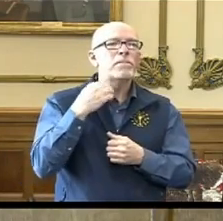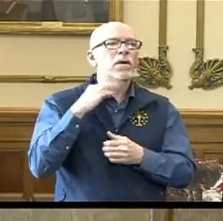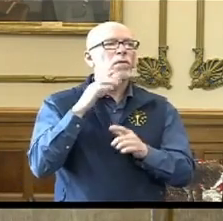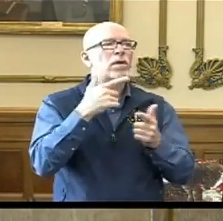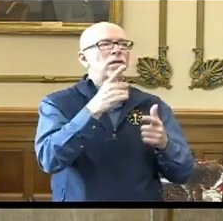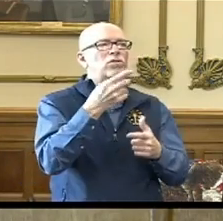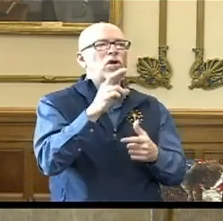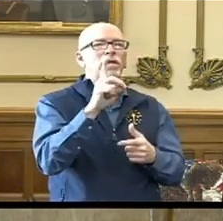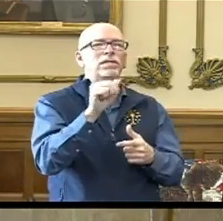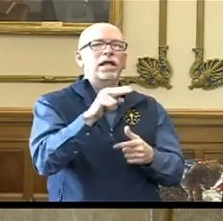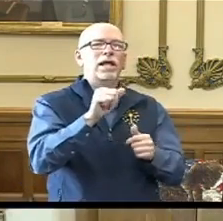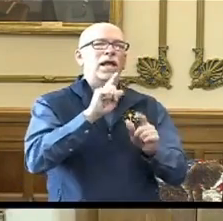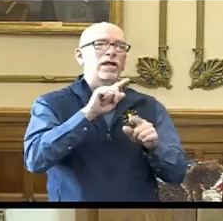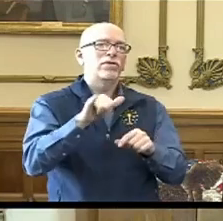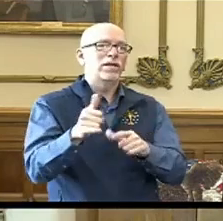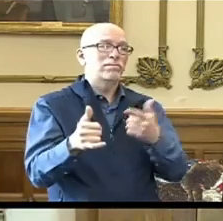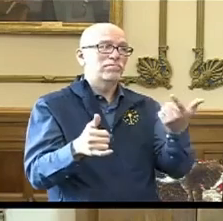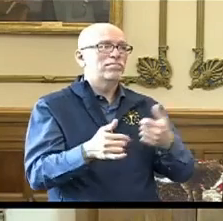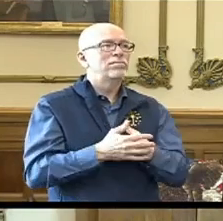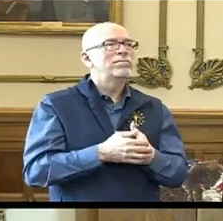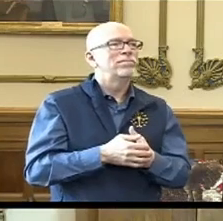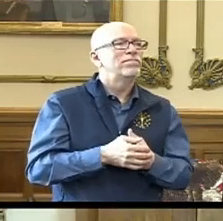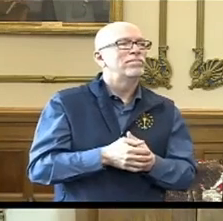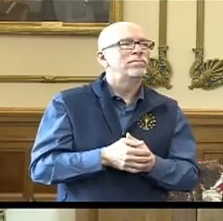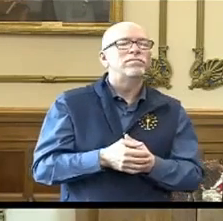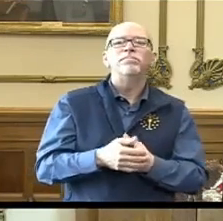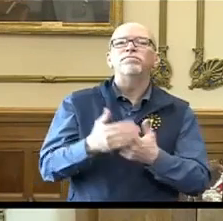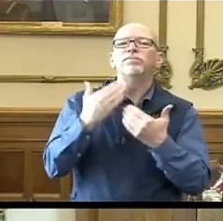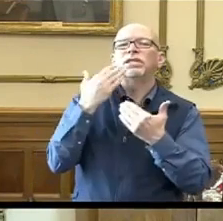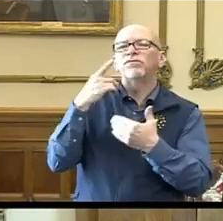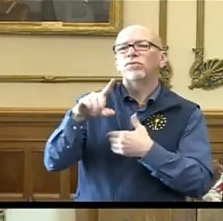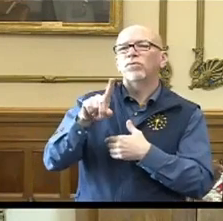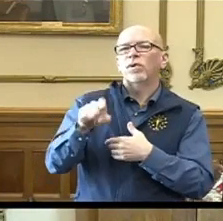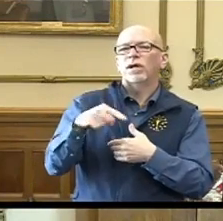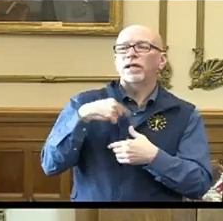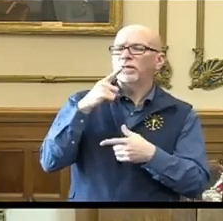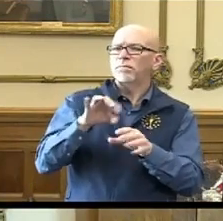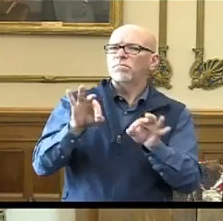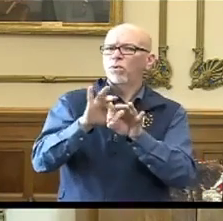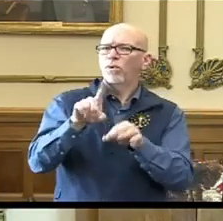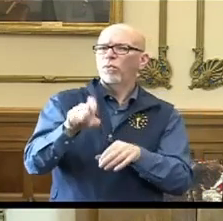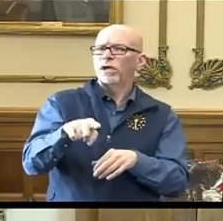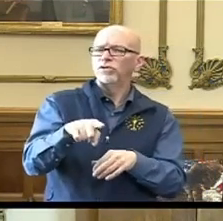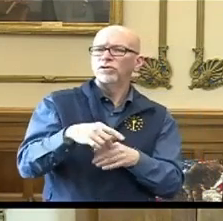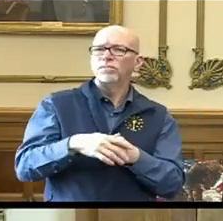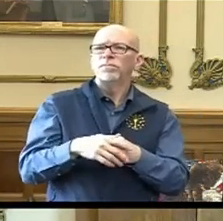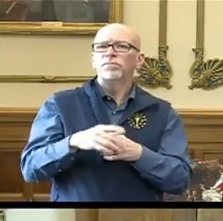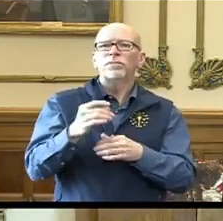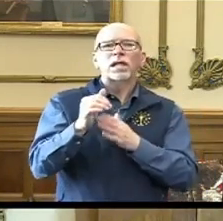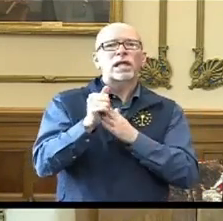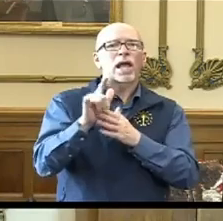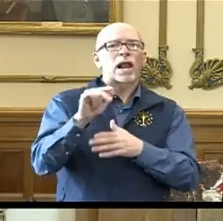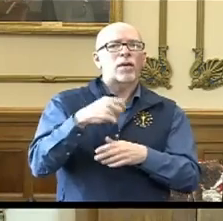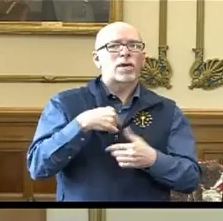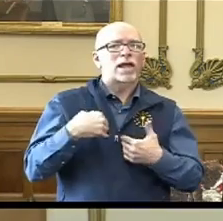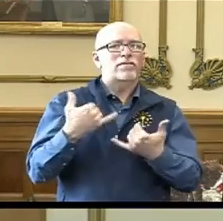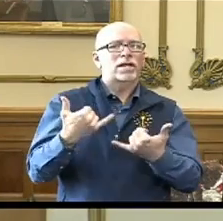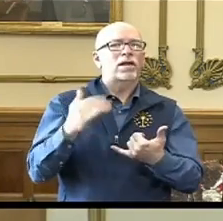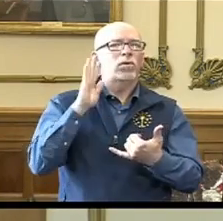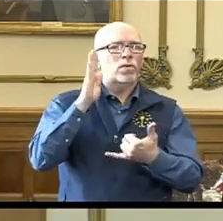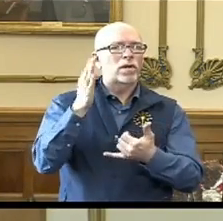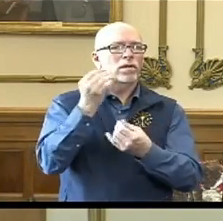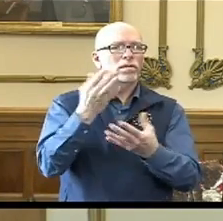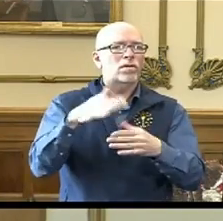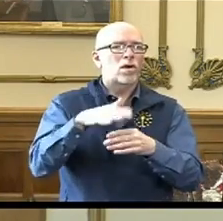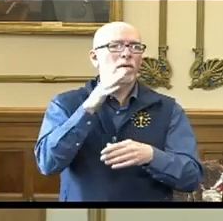Dr. Dan address that. Thanks so much for the question. I think that is an important question. The guidelines that we have and that we'll be coming out